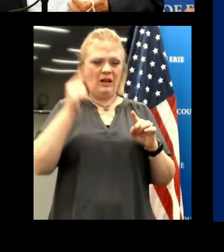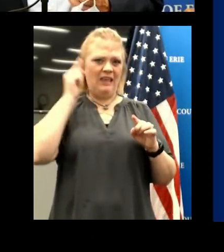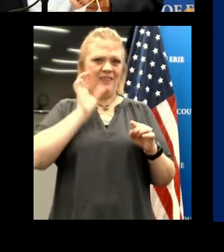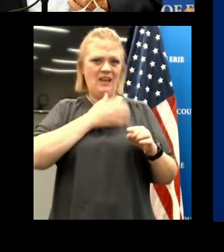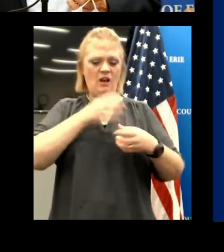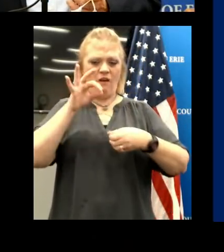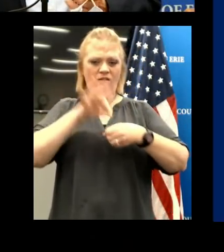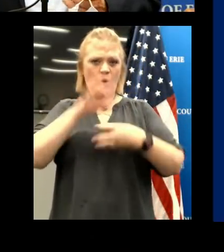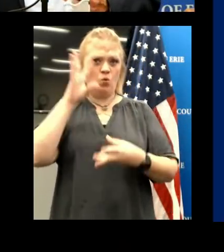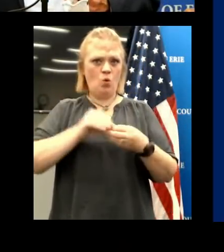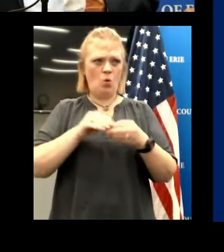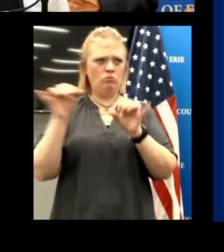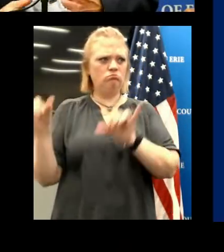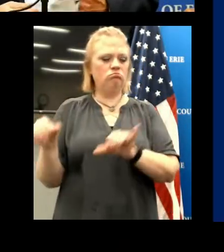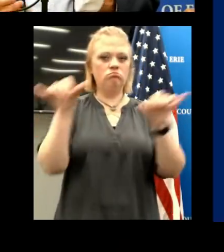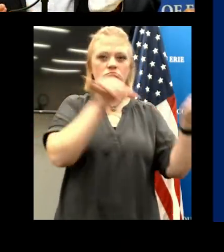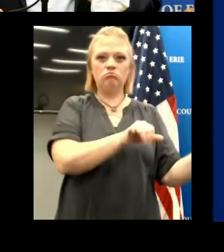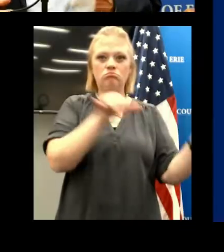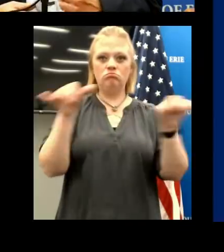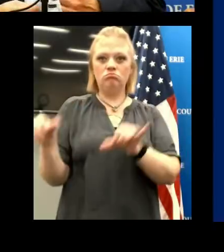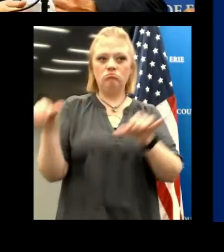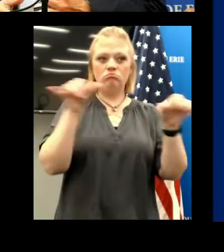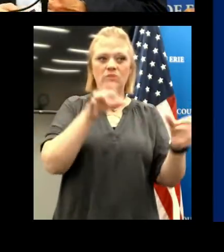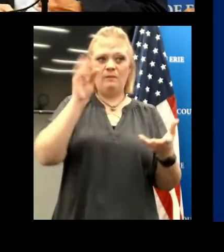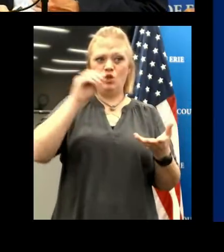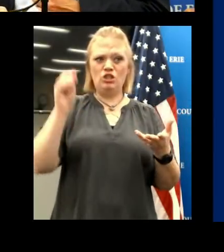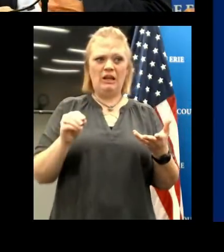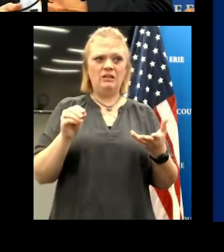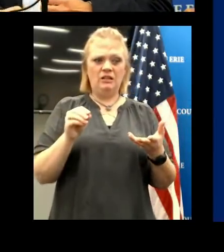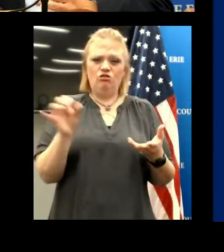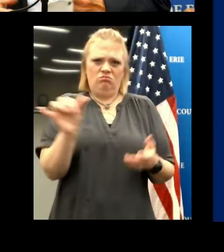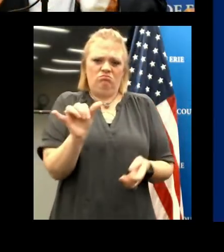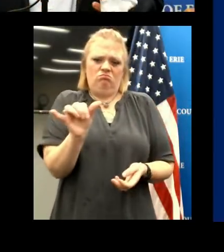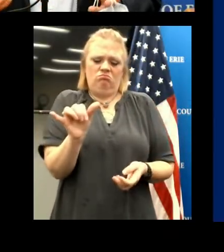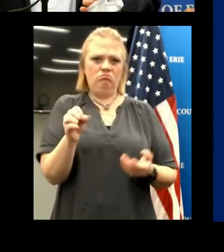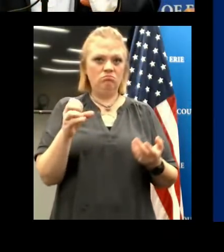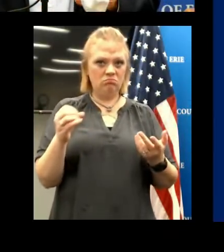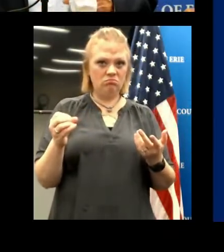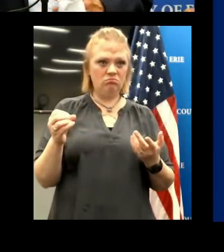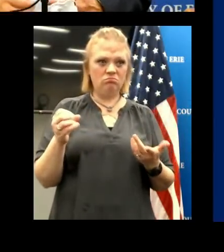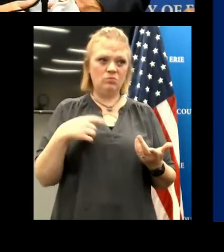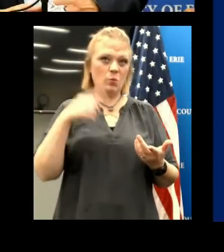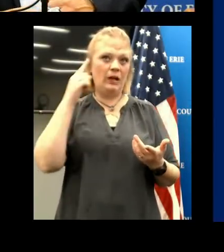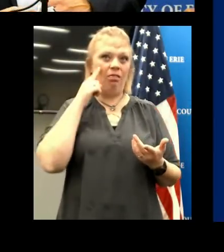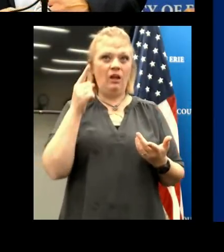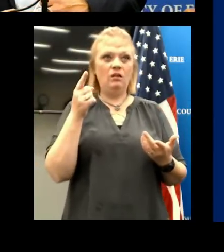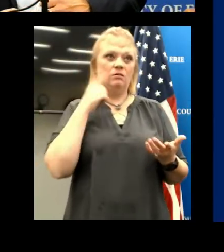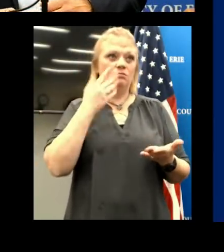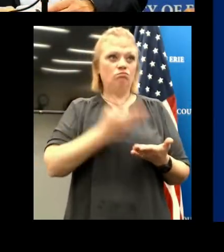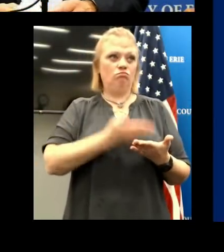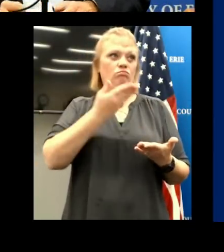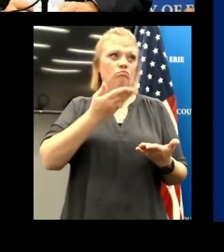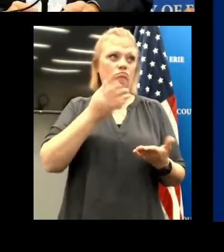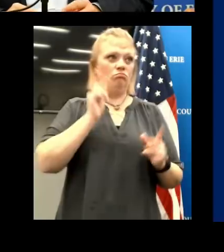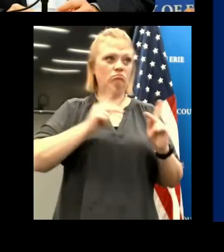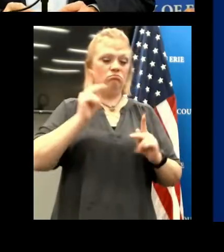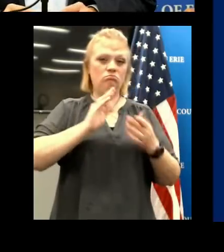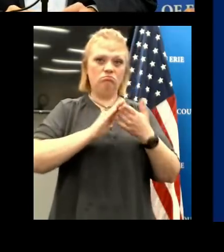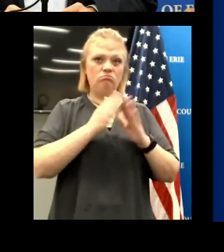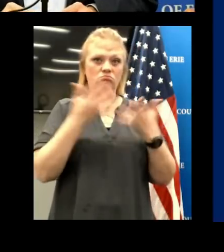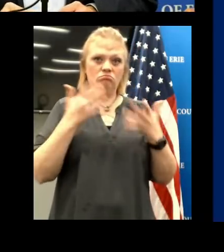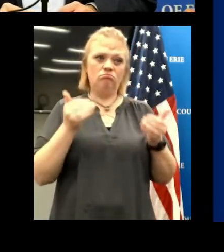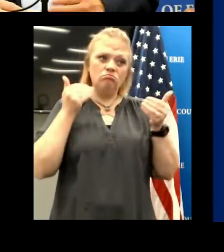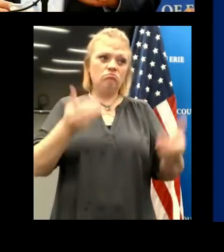almost identical, and our percentage is going to be very similar. So I think it's a testament to the people out in our community who